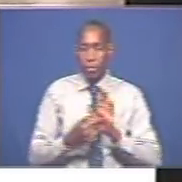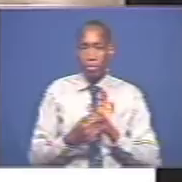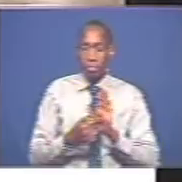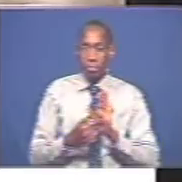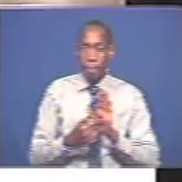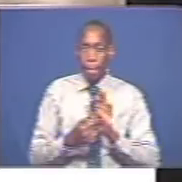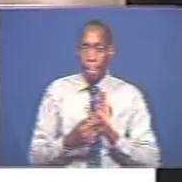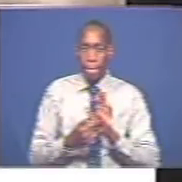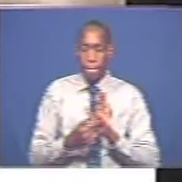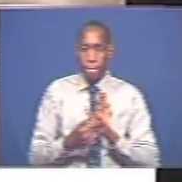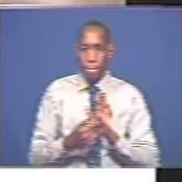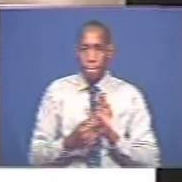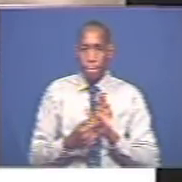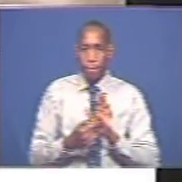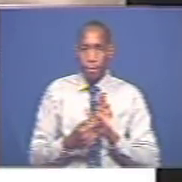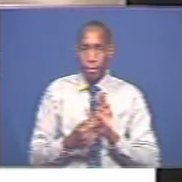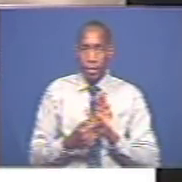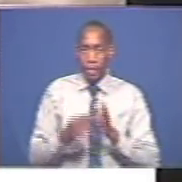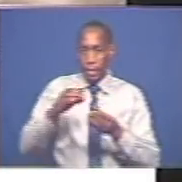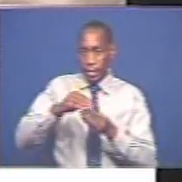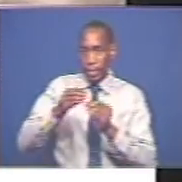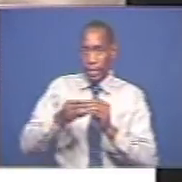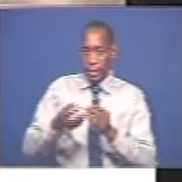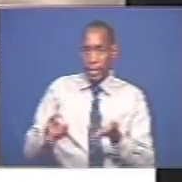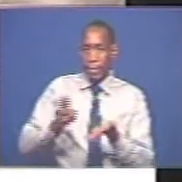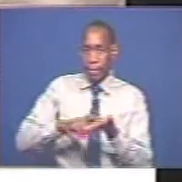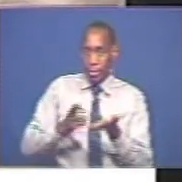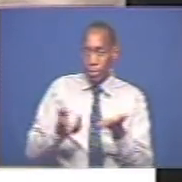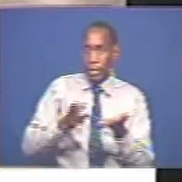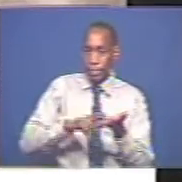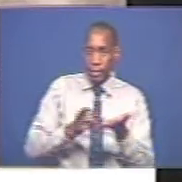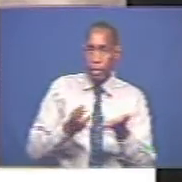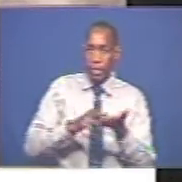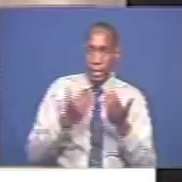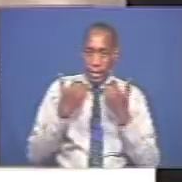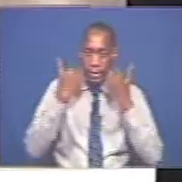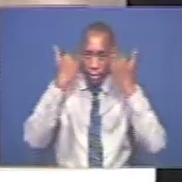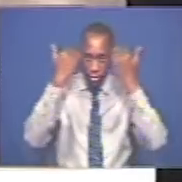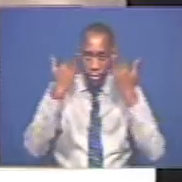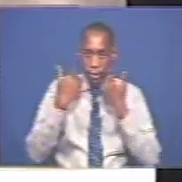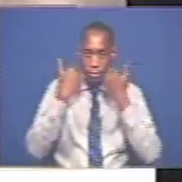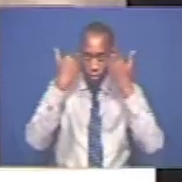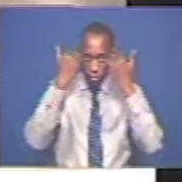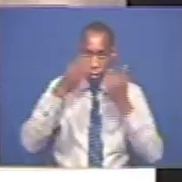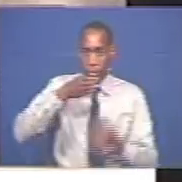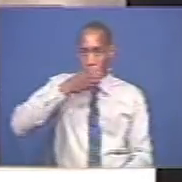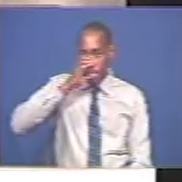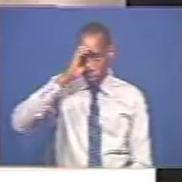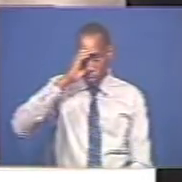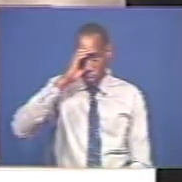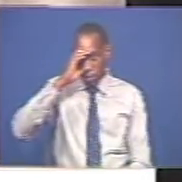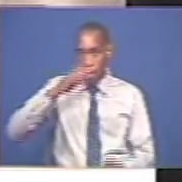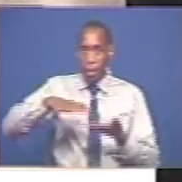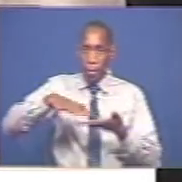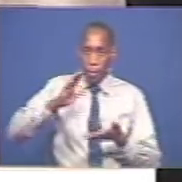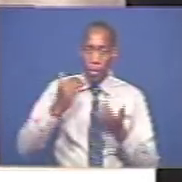it worse, because that creates a cycle of depression, alcohol, more depression, mm-hmm.